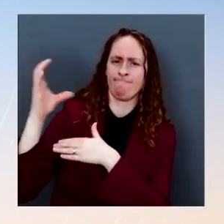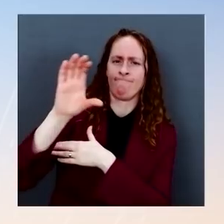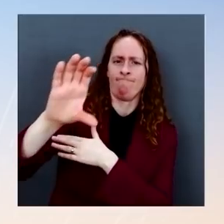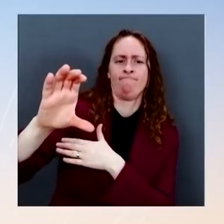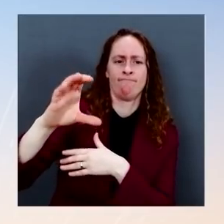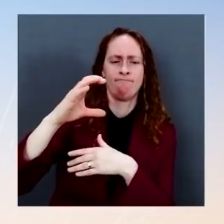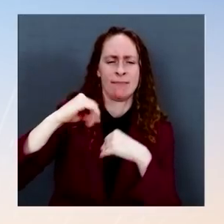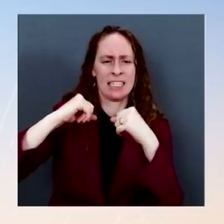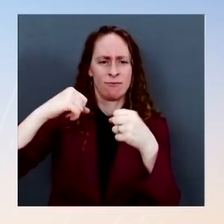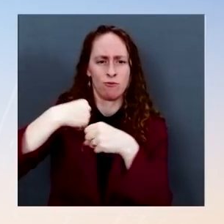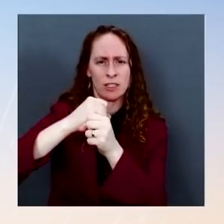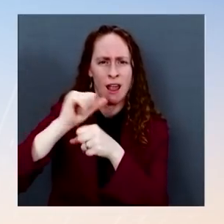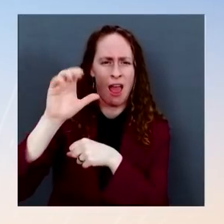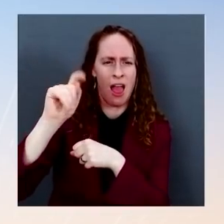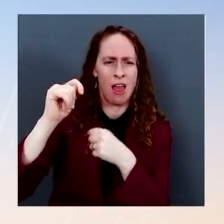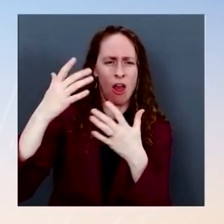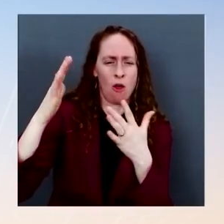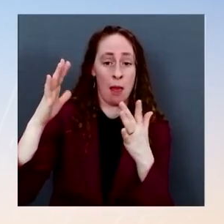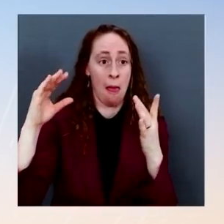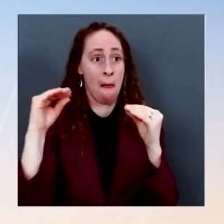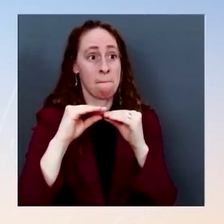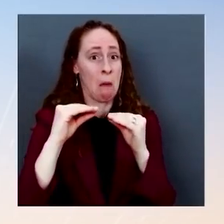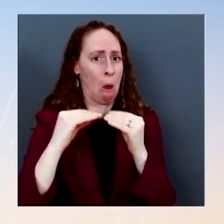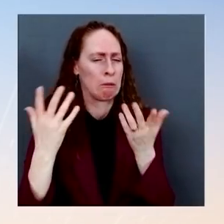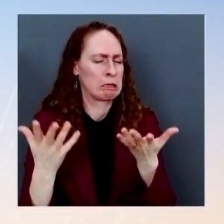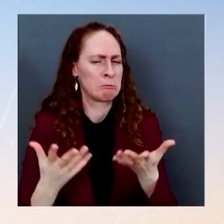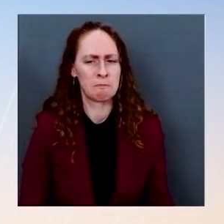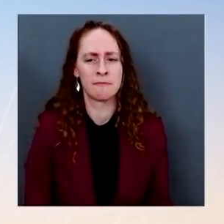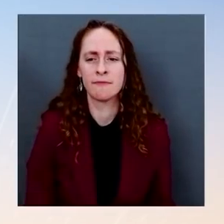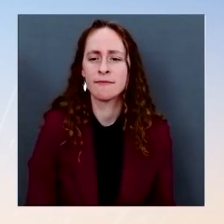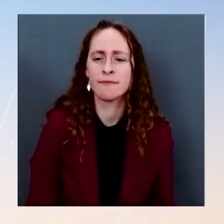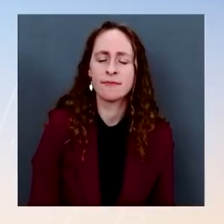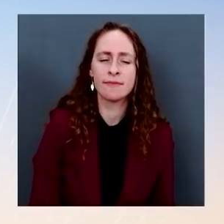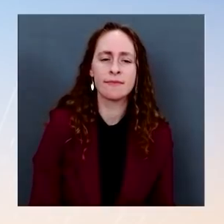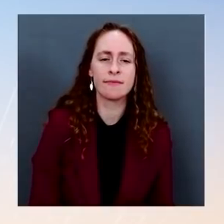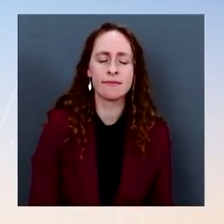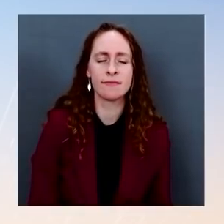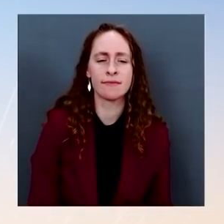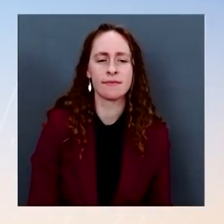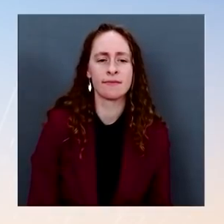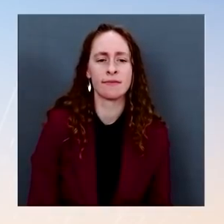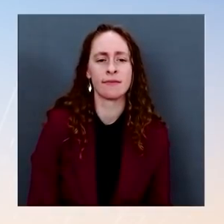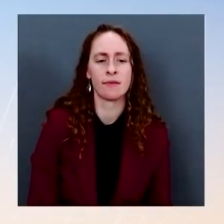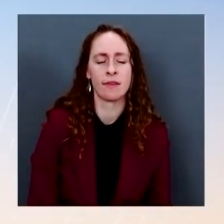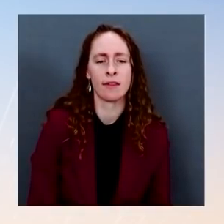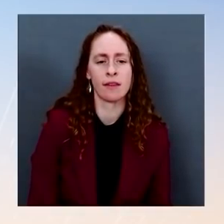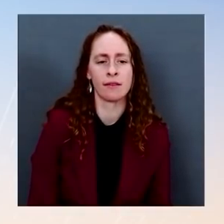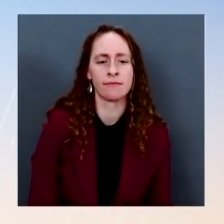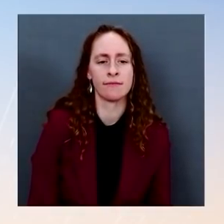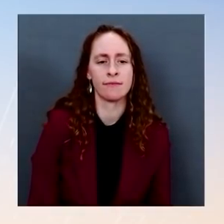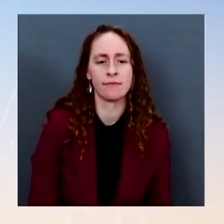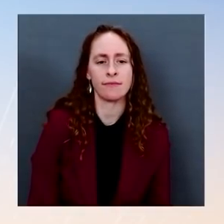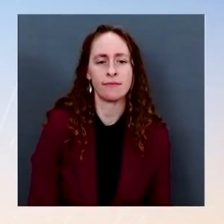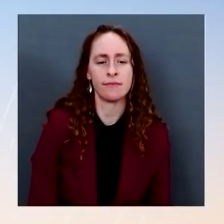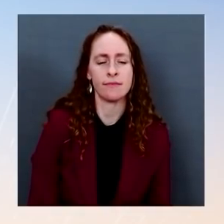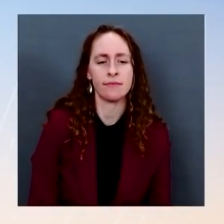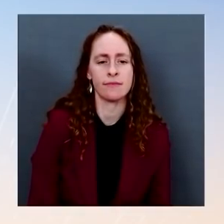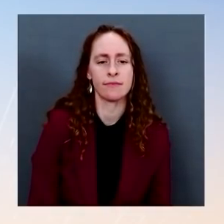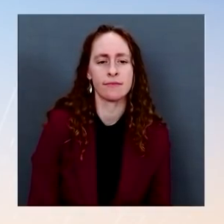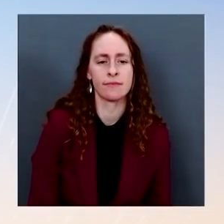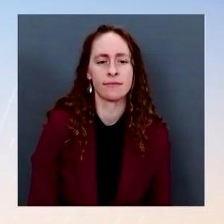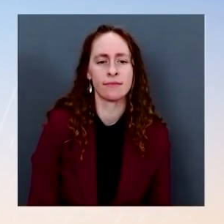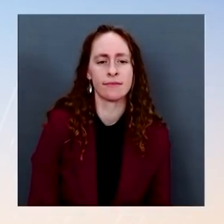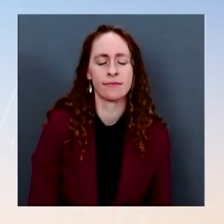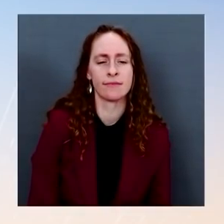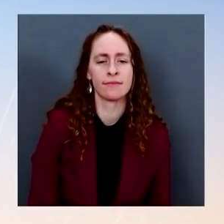I've got a question about Build Back Better and then a question about the coronavirus. Sure. Build Back Better, returning to Josh and Phil's questions about Senator Manchin blaming White